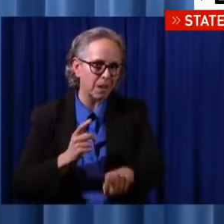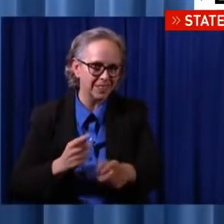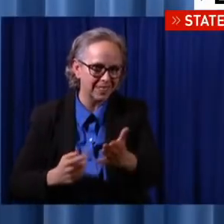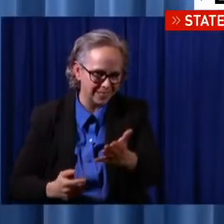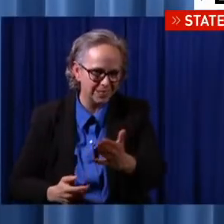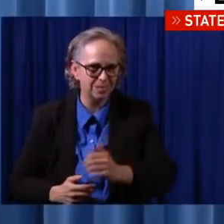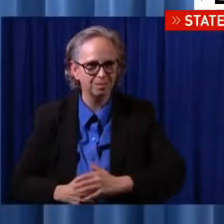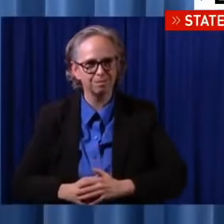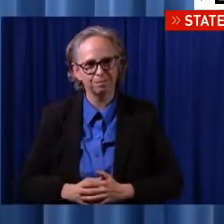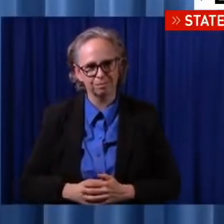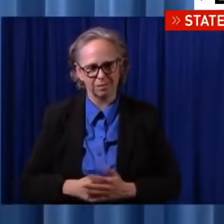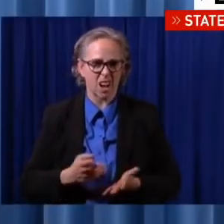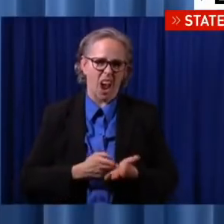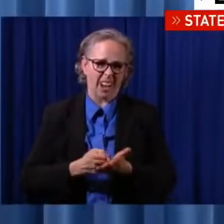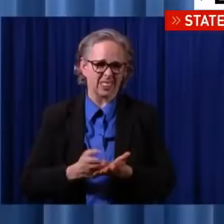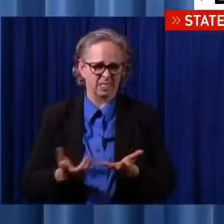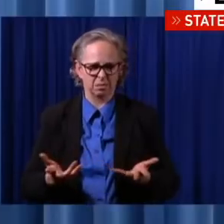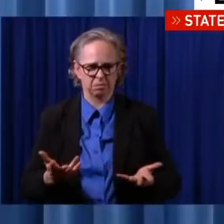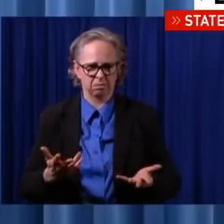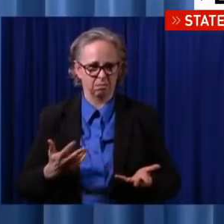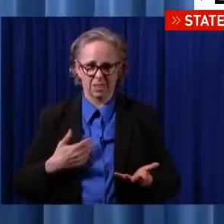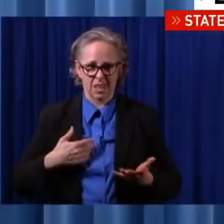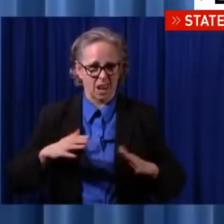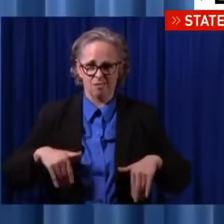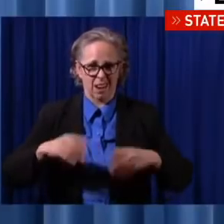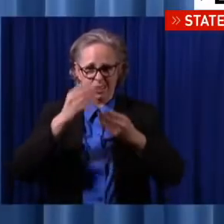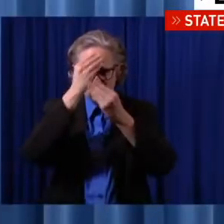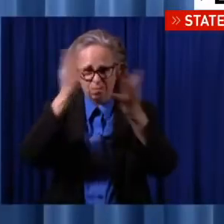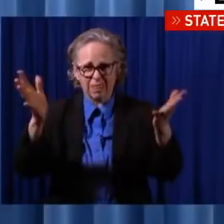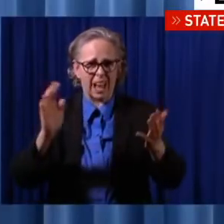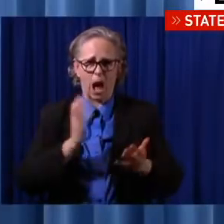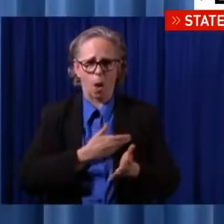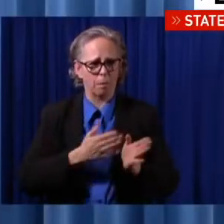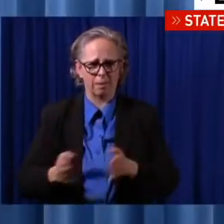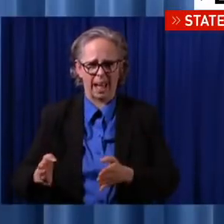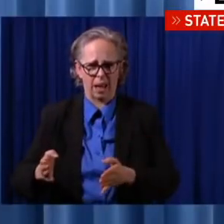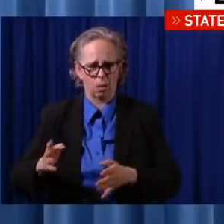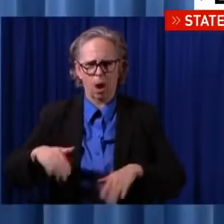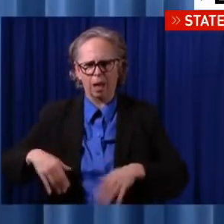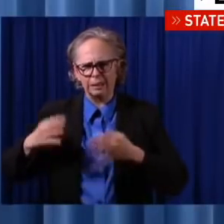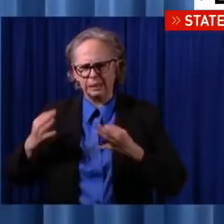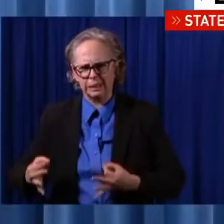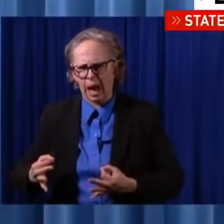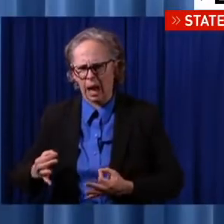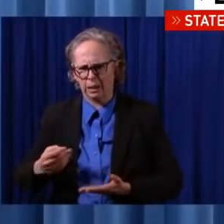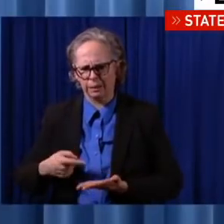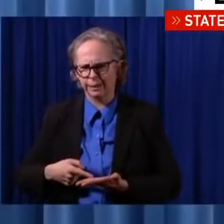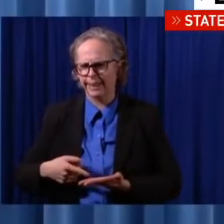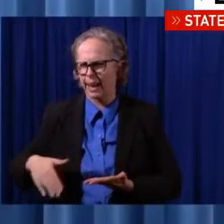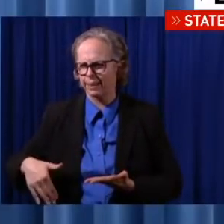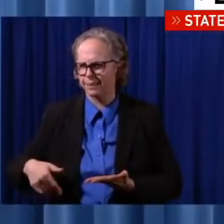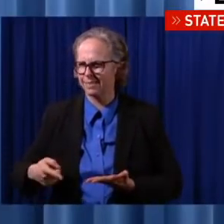that yet because we haven't quite worked it out. But I think a lot of this is going to come down to